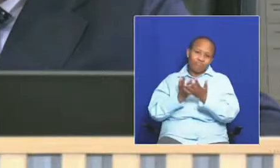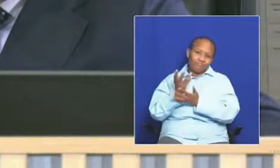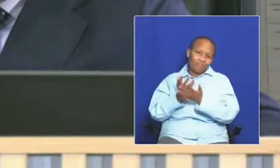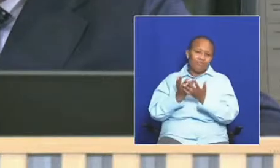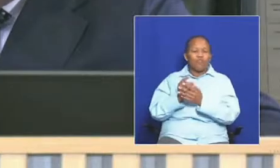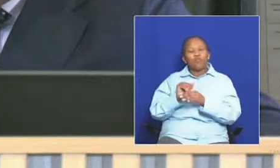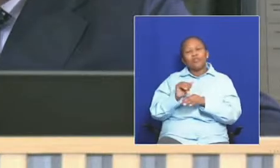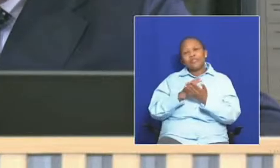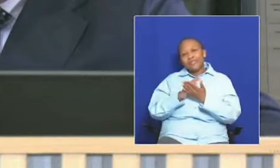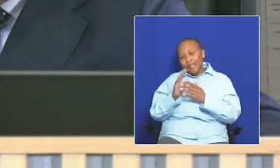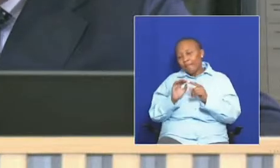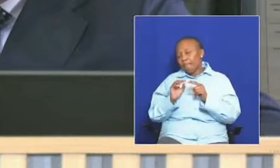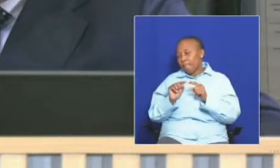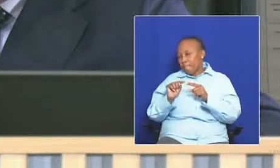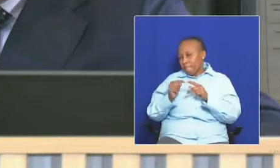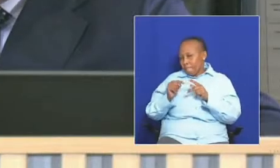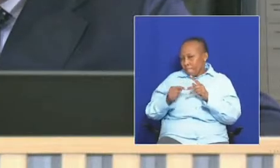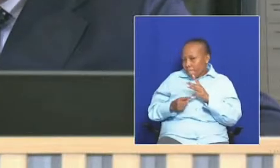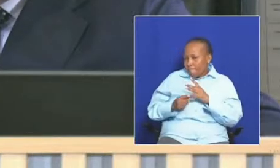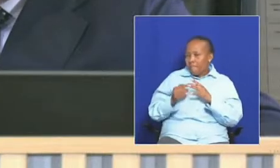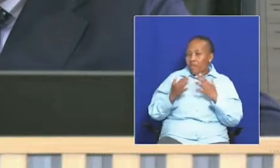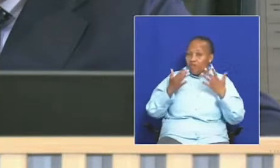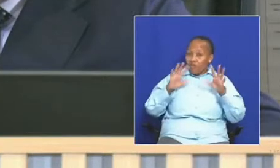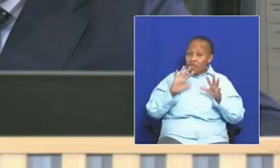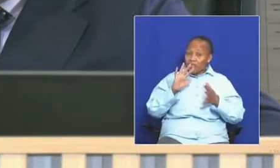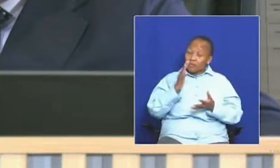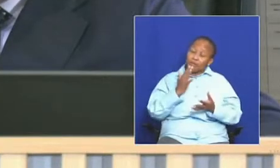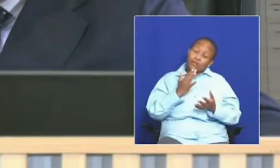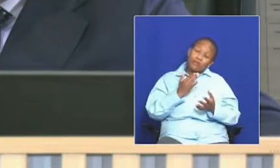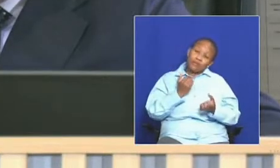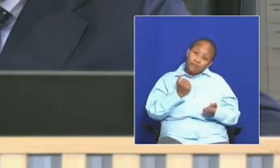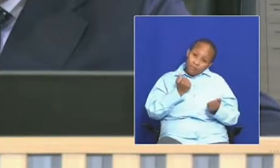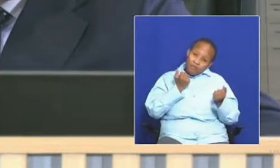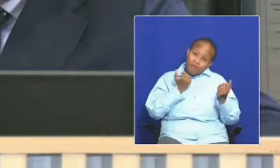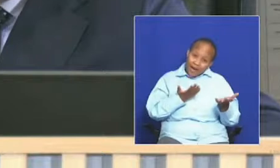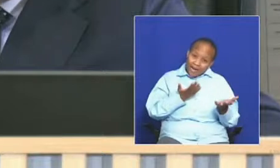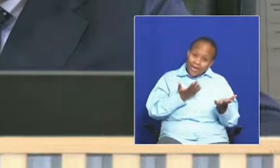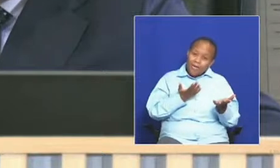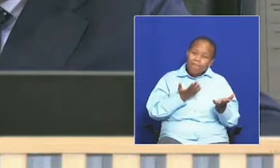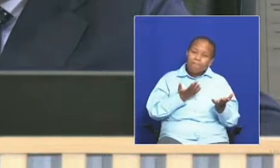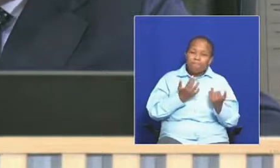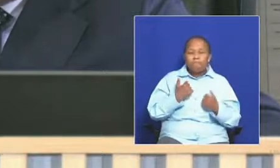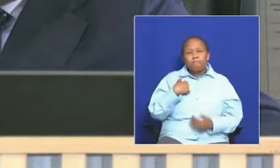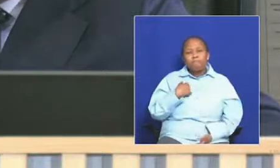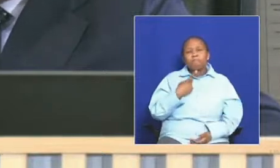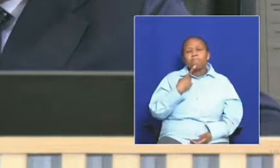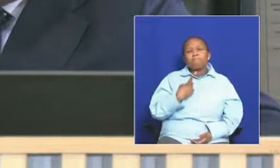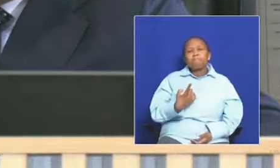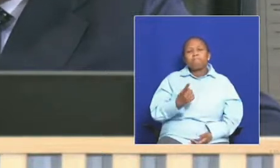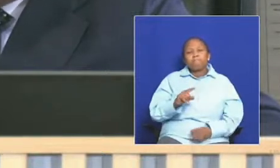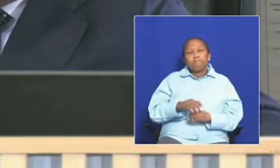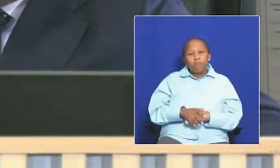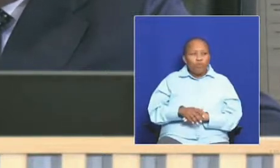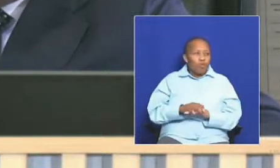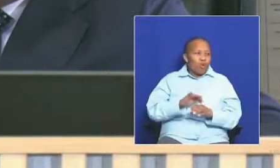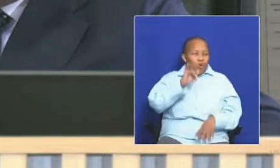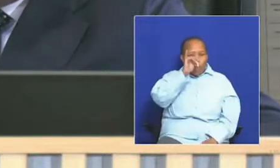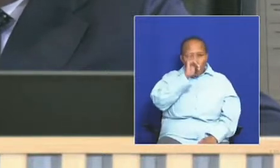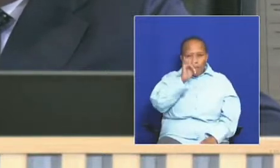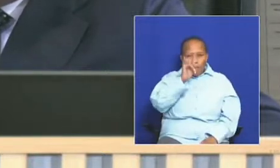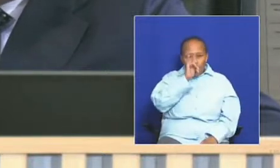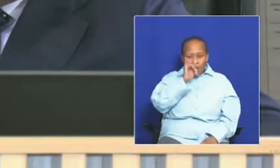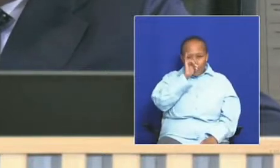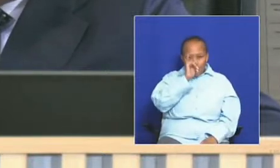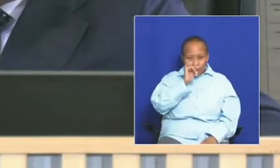on that basis, I have said there's no criminality that jumps out